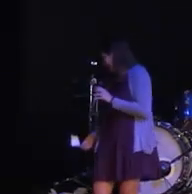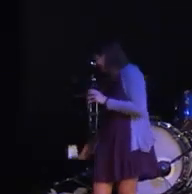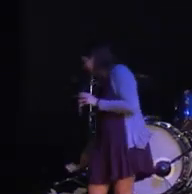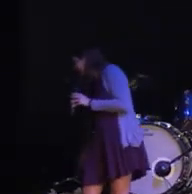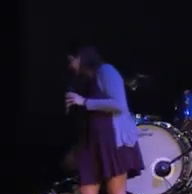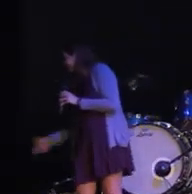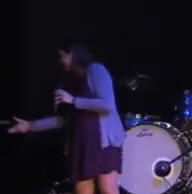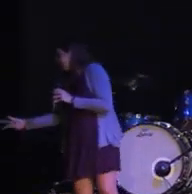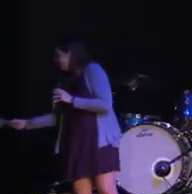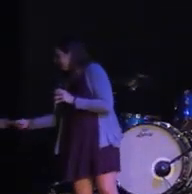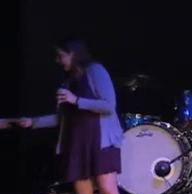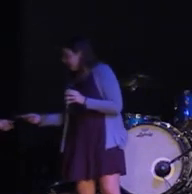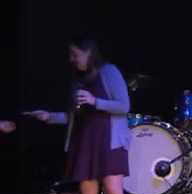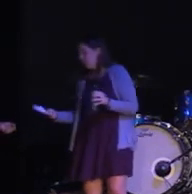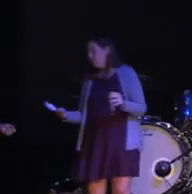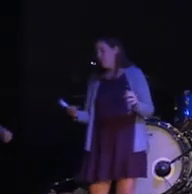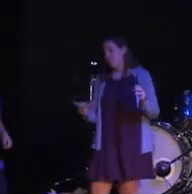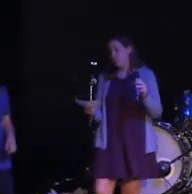puppy.